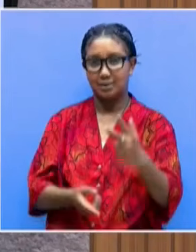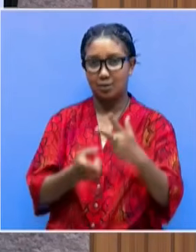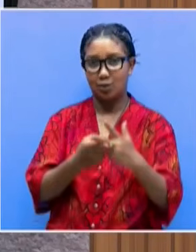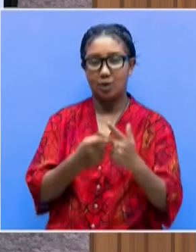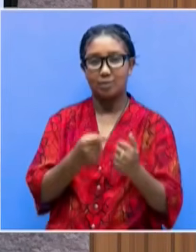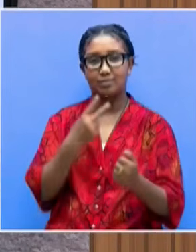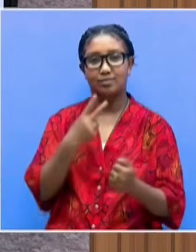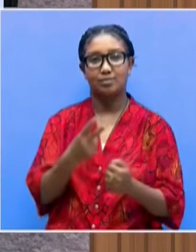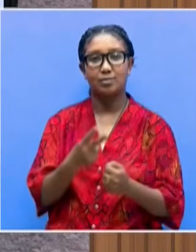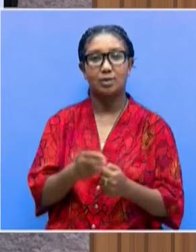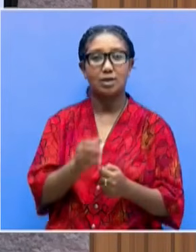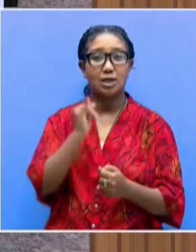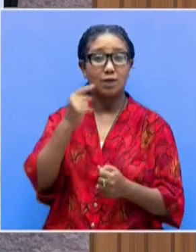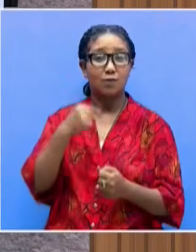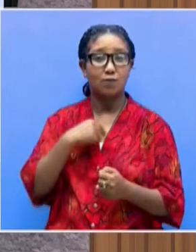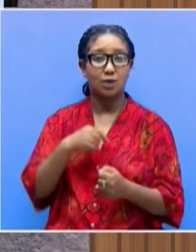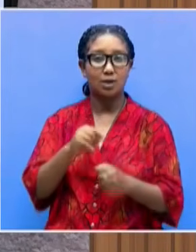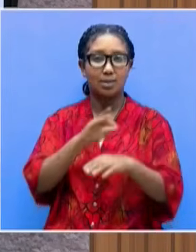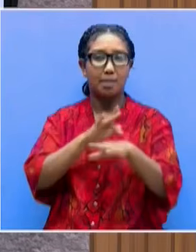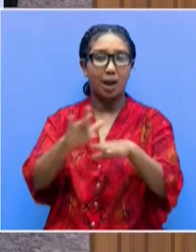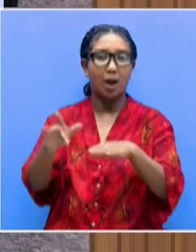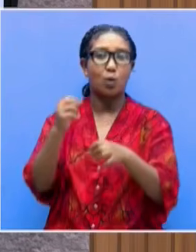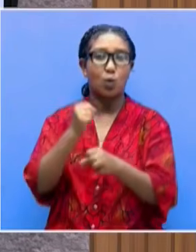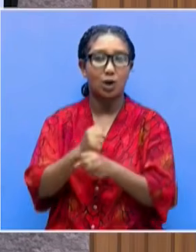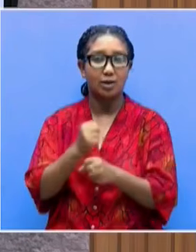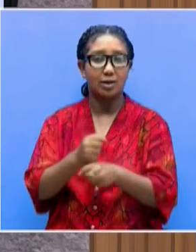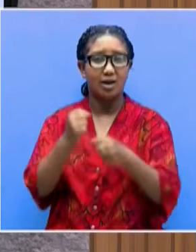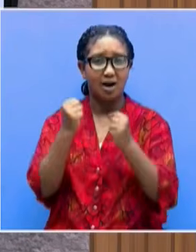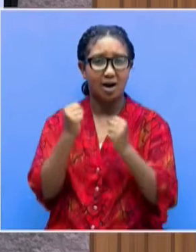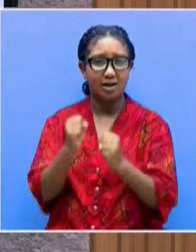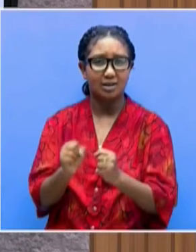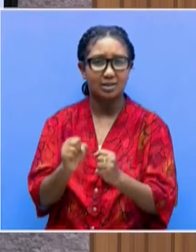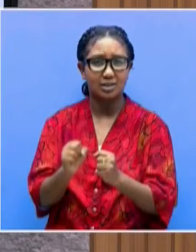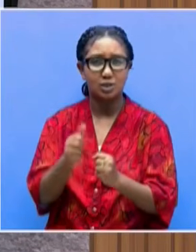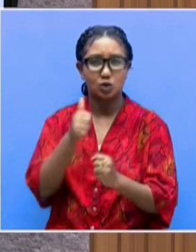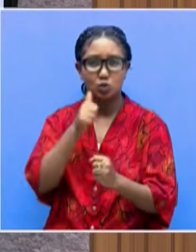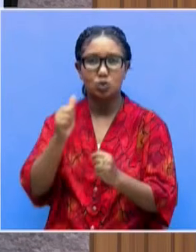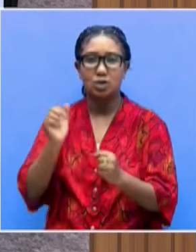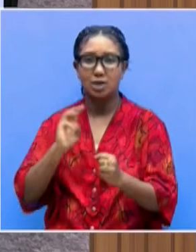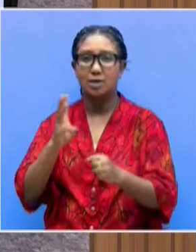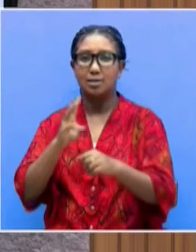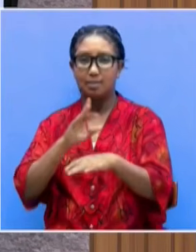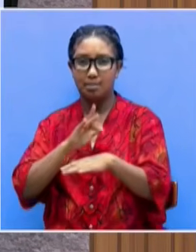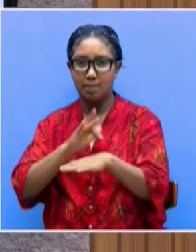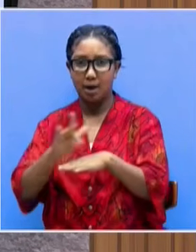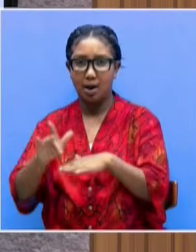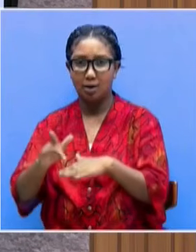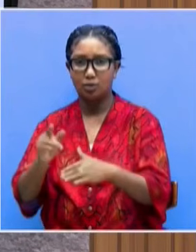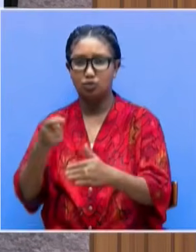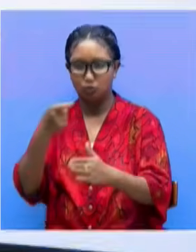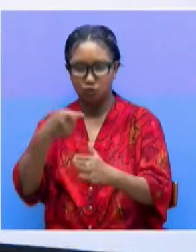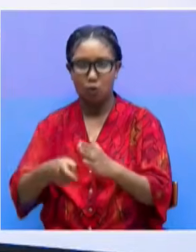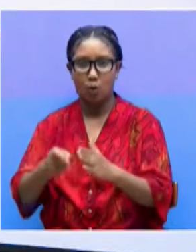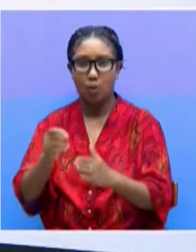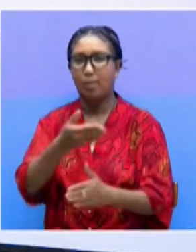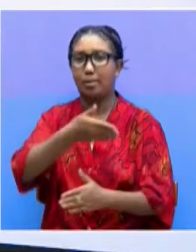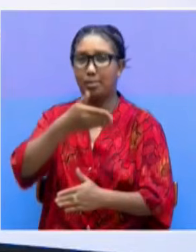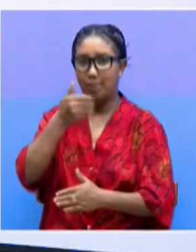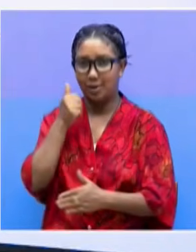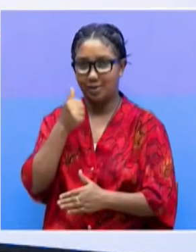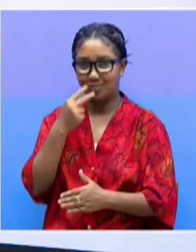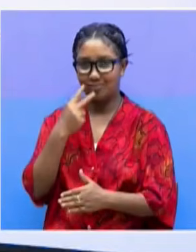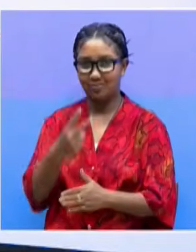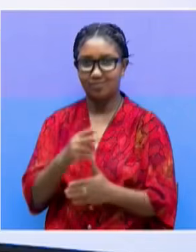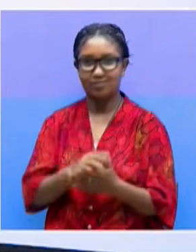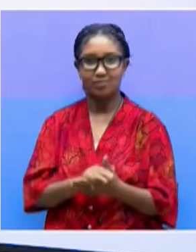third one. If we blank work hard, we blank score better. Okay? Look.